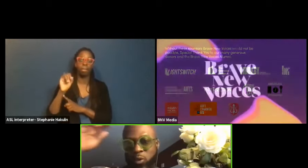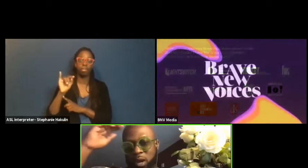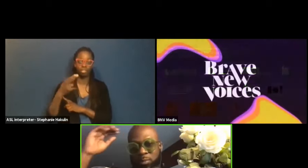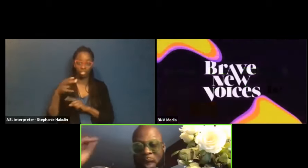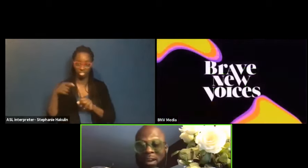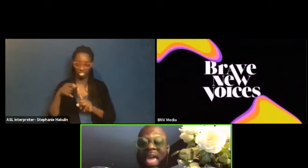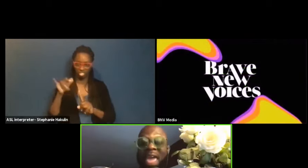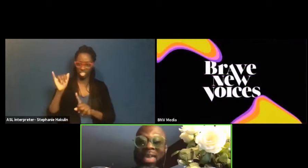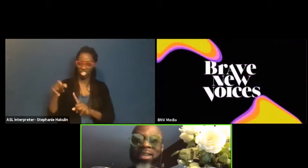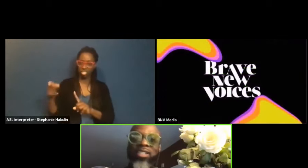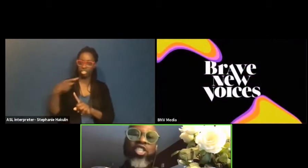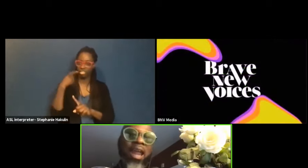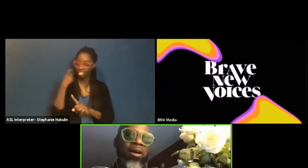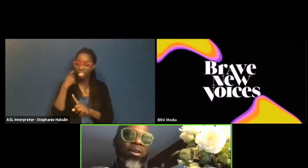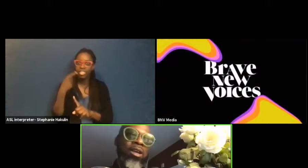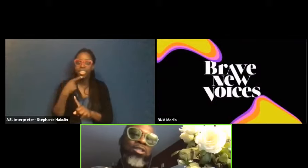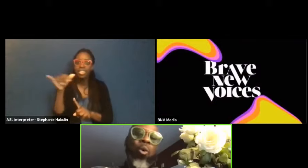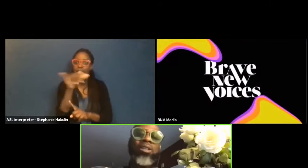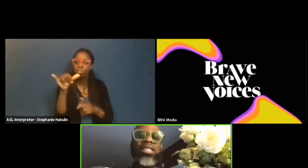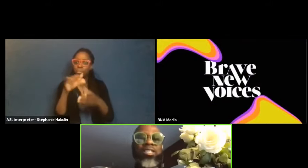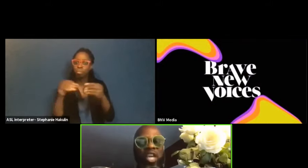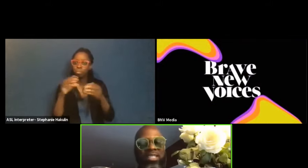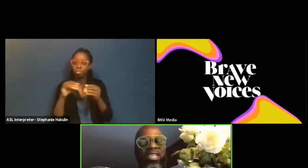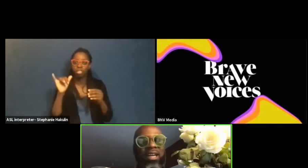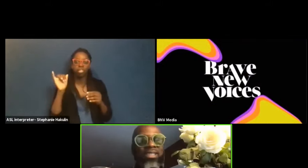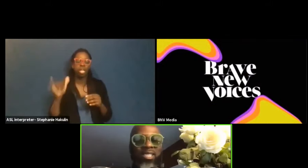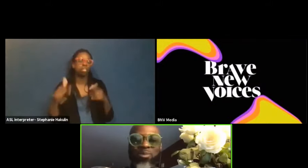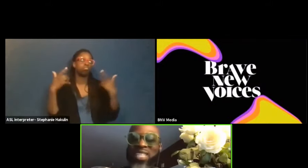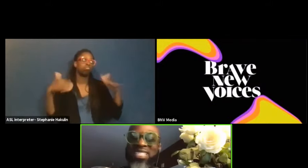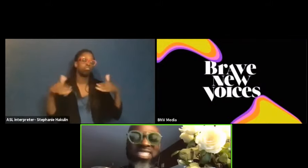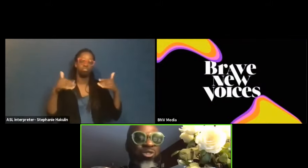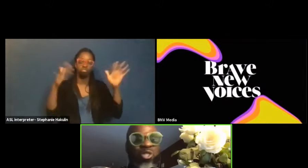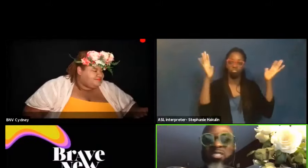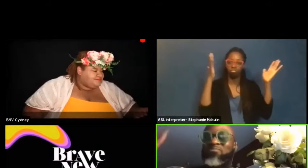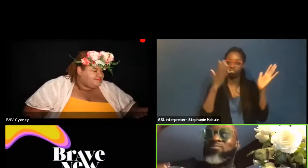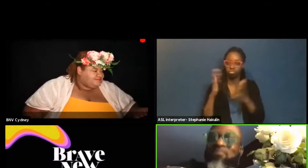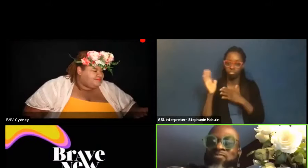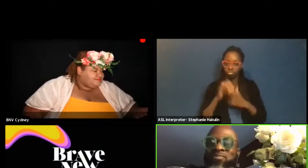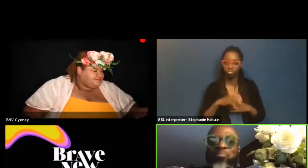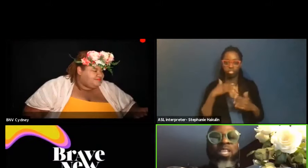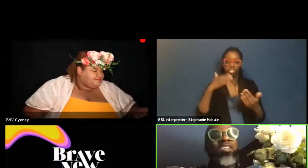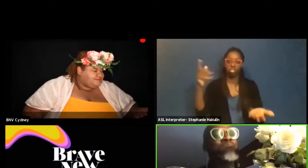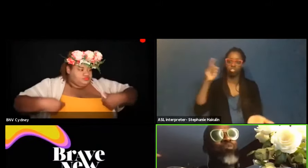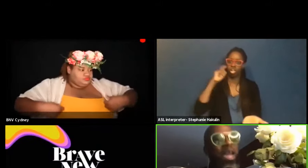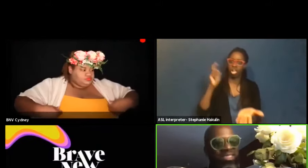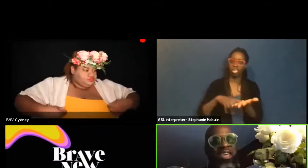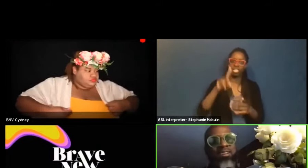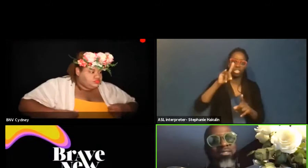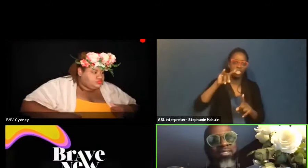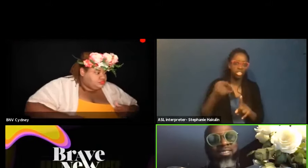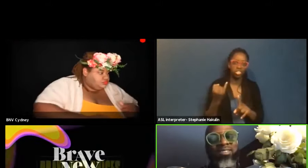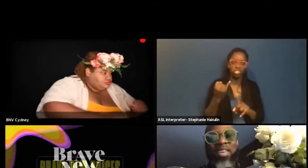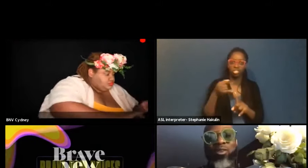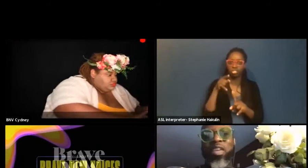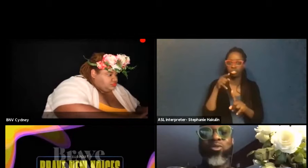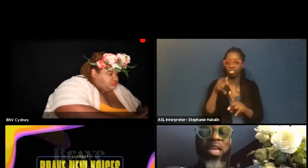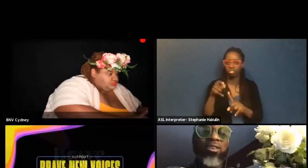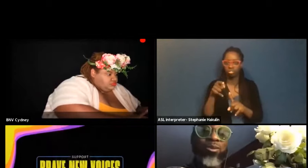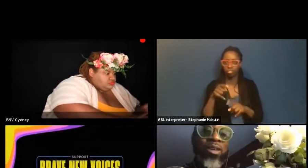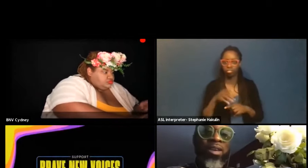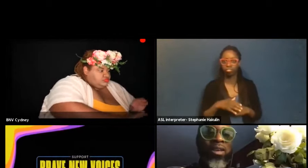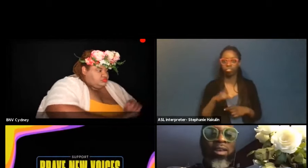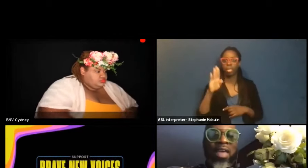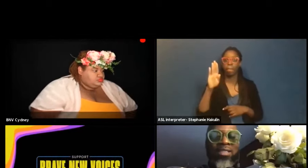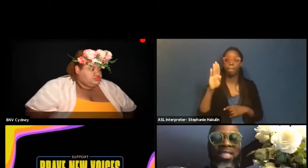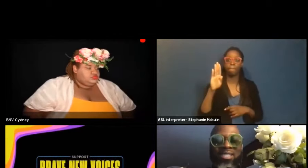Fantastic. Incredibly proud. And shout out to our DJ, Dion Decibels. I see you just picked it up right there. Thank you, thank you, thank